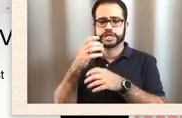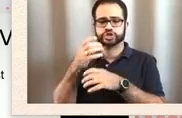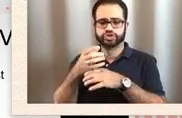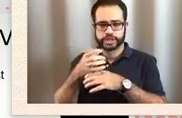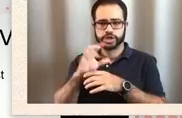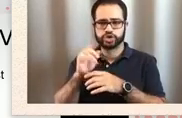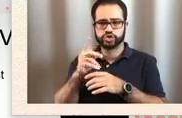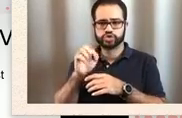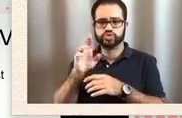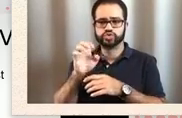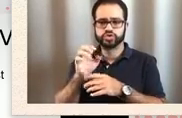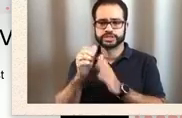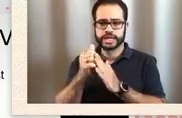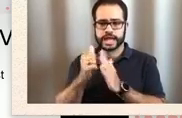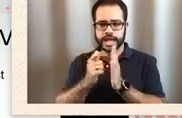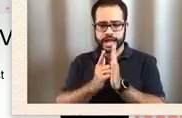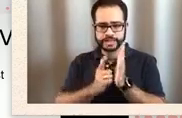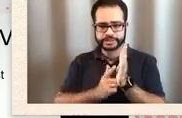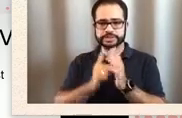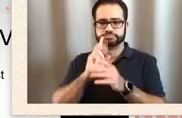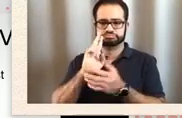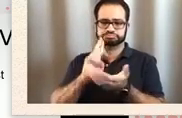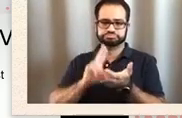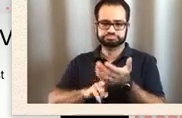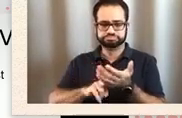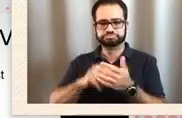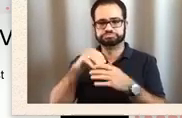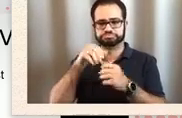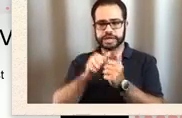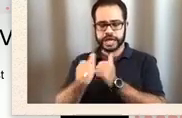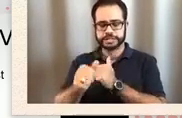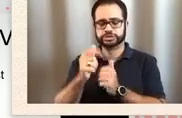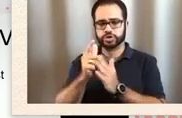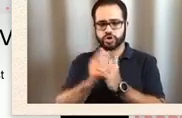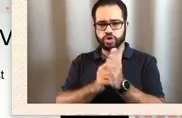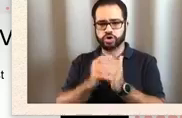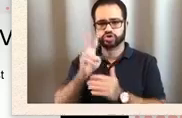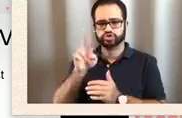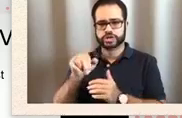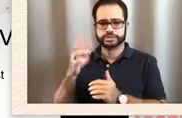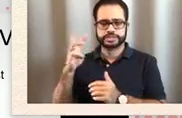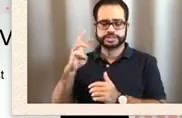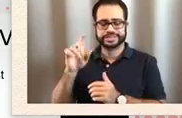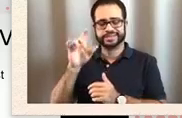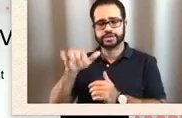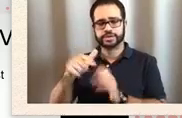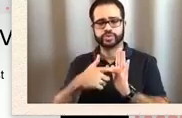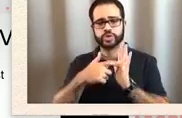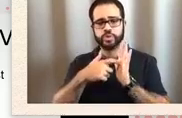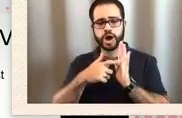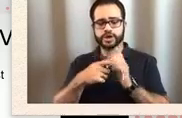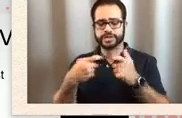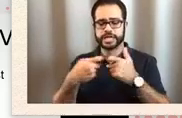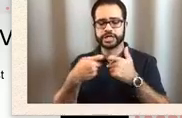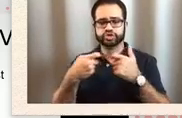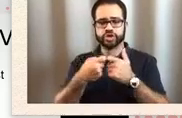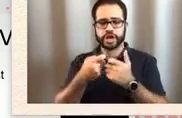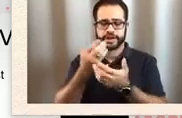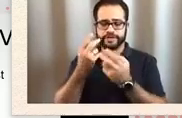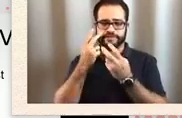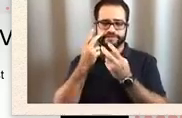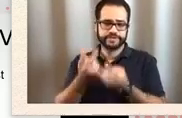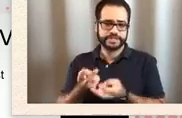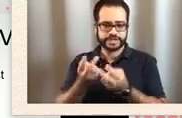in 2016. This mandate requires electronic visit verification for